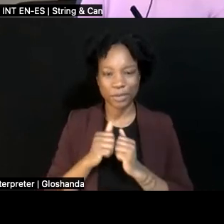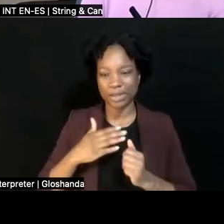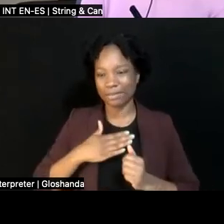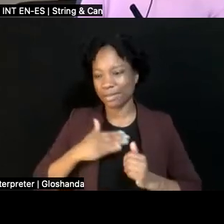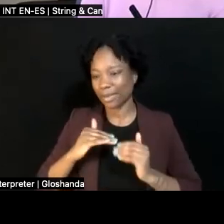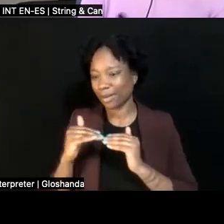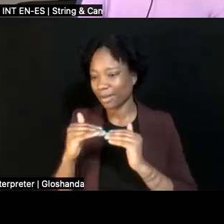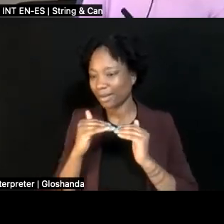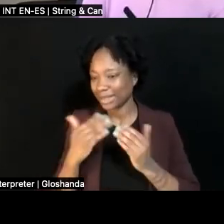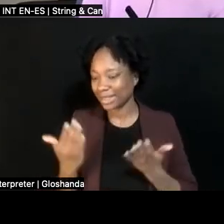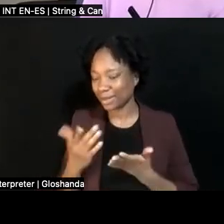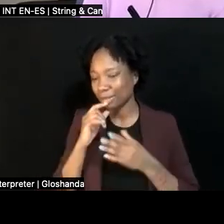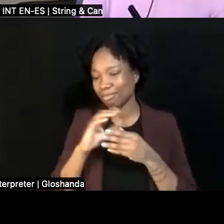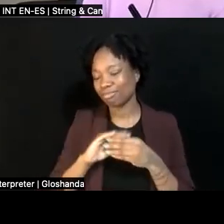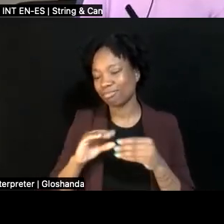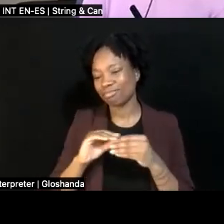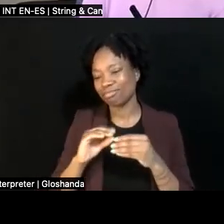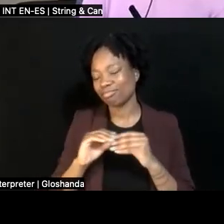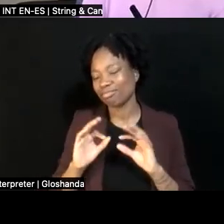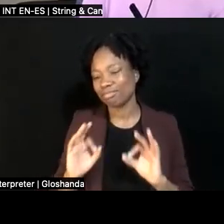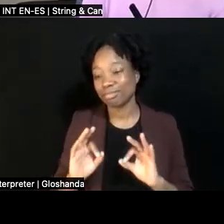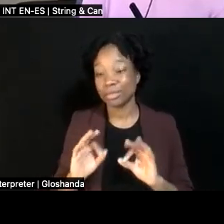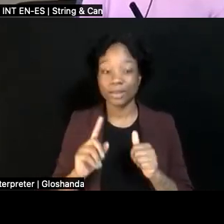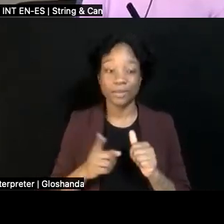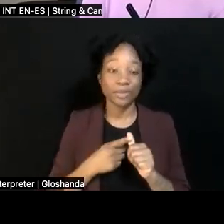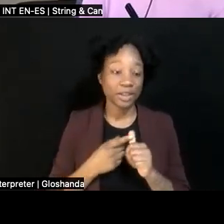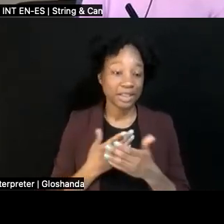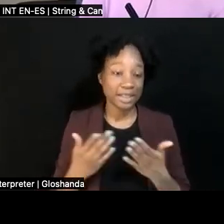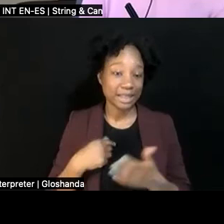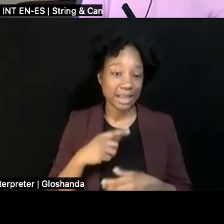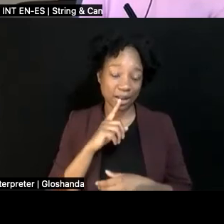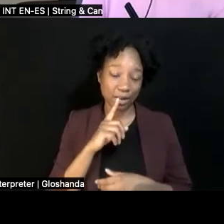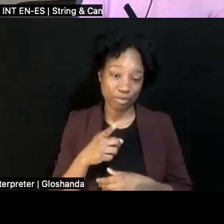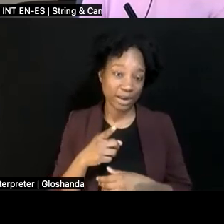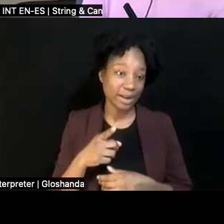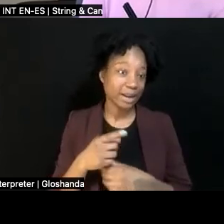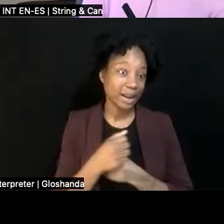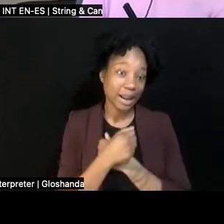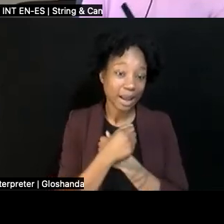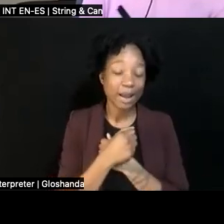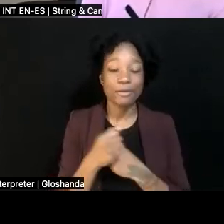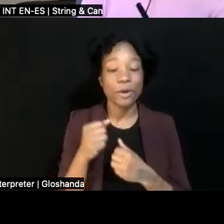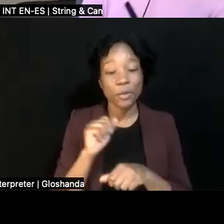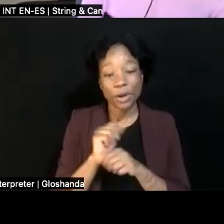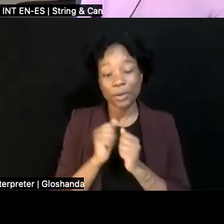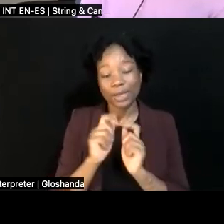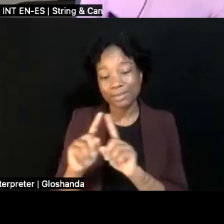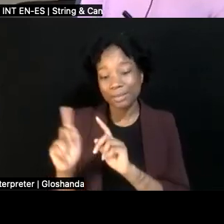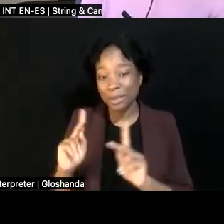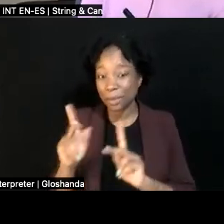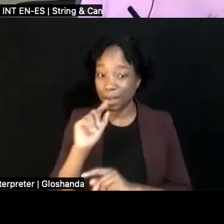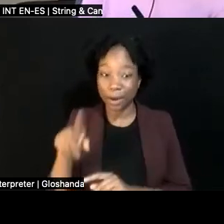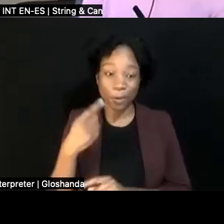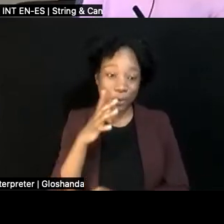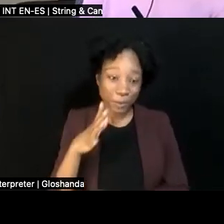Primeiro, a primeira coisa que me encanta em trabalhar, né, com estas pessoas, não só como mulheres, mas como